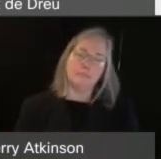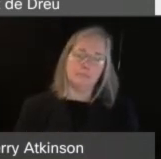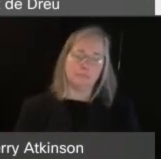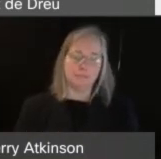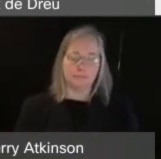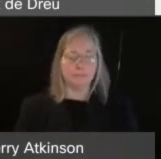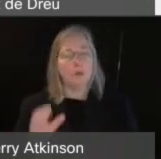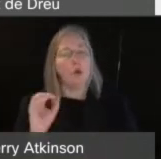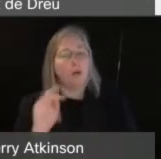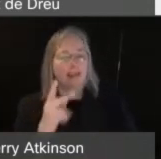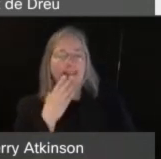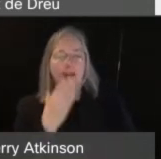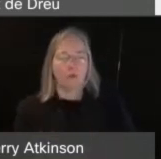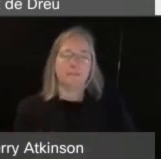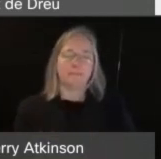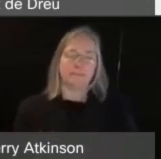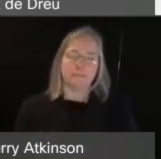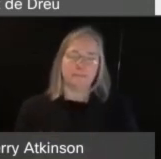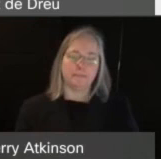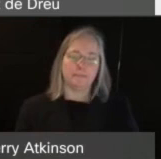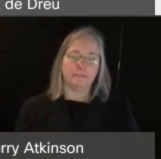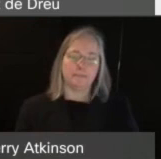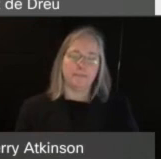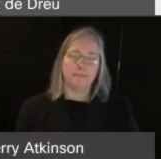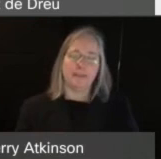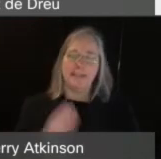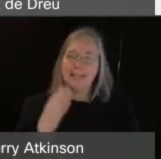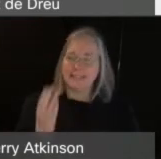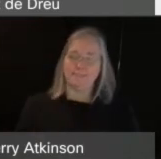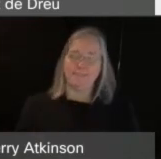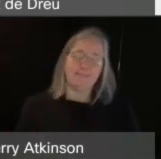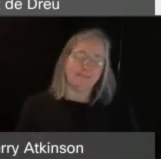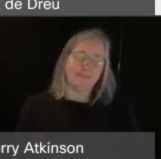Okay, thank you. Thanks.